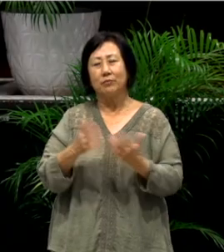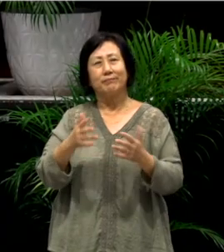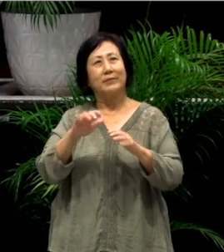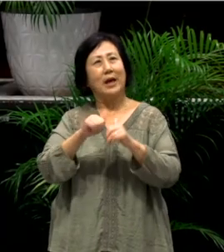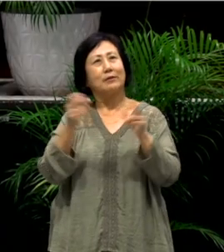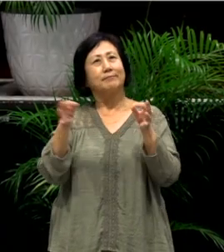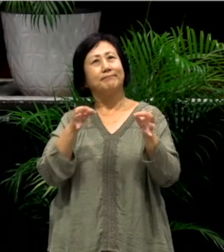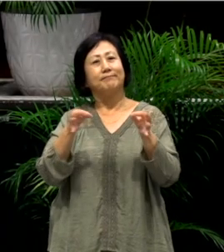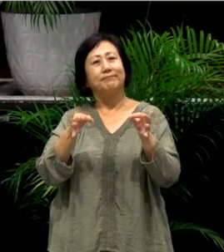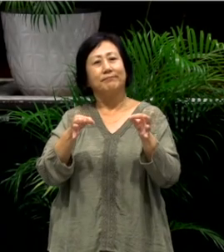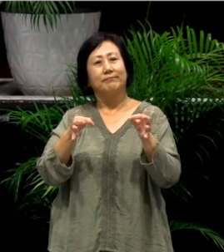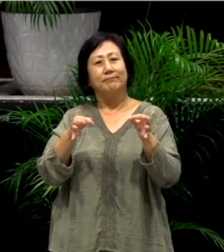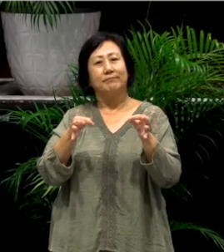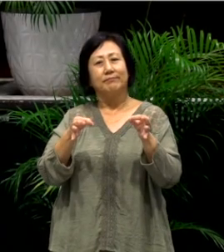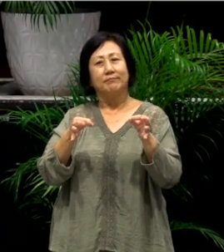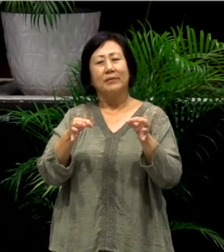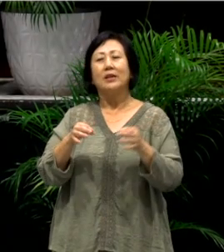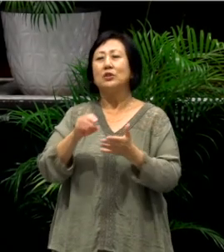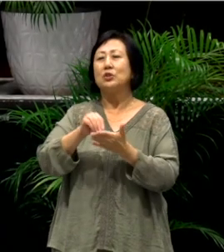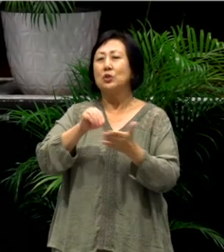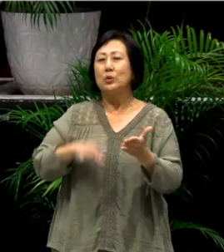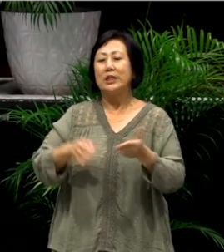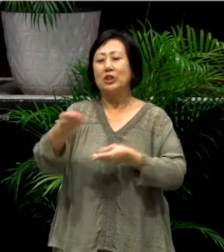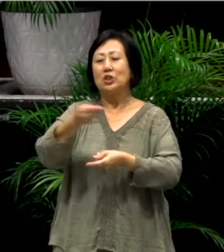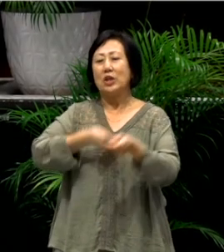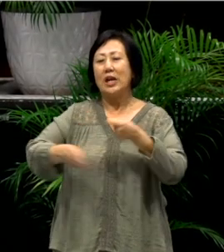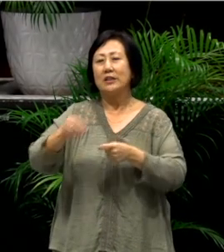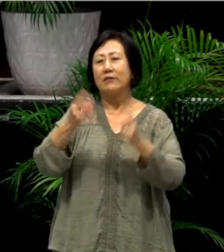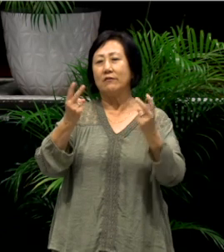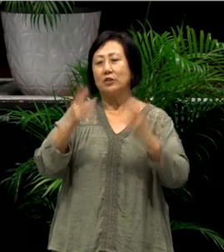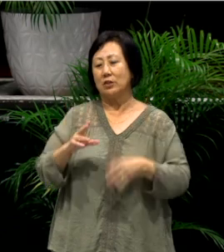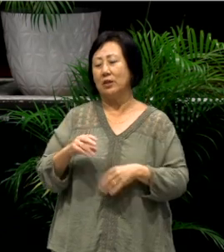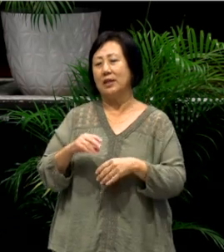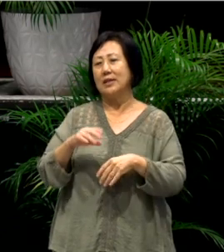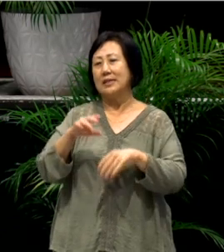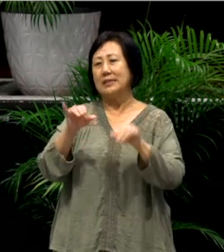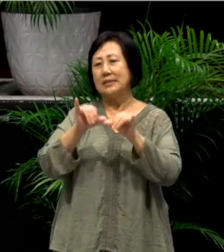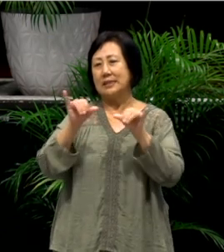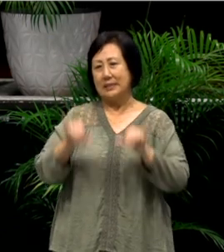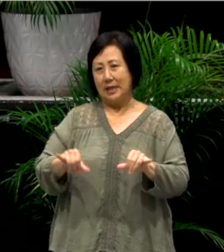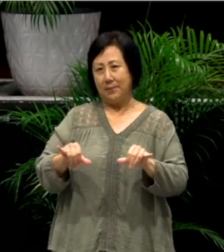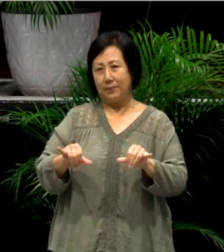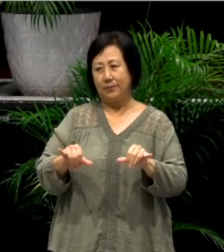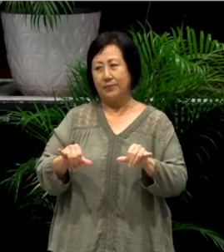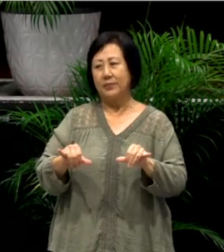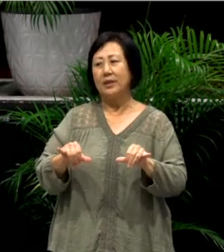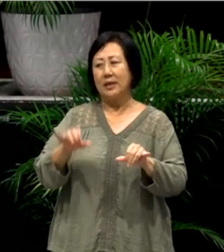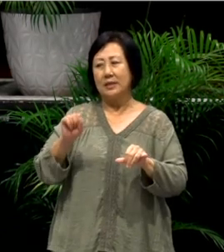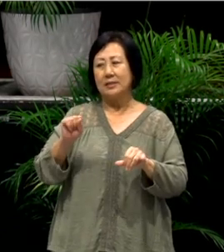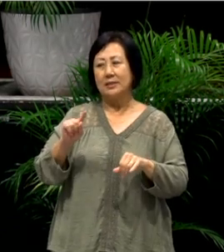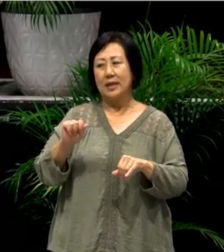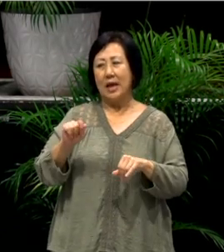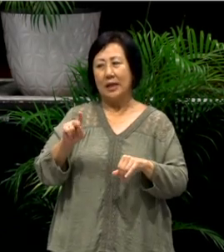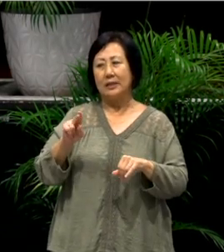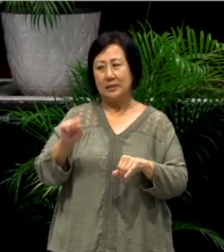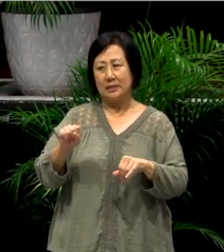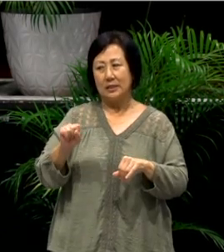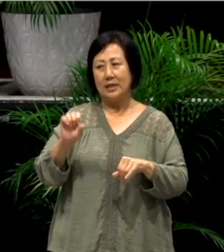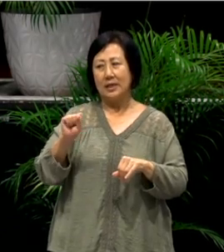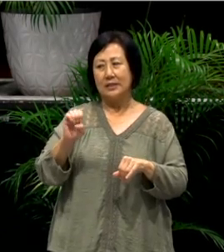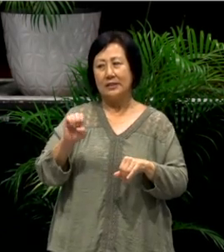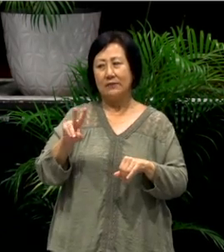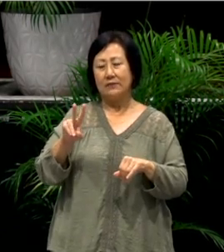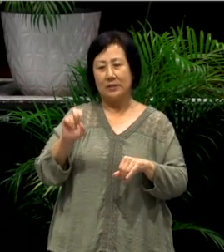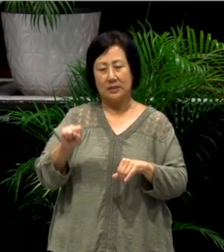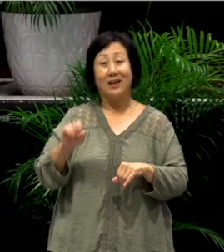the SEVIS, Student and Exchange Visitor Information System. That's where we find out if somebody's